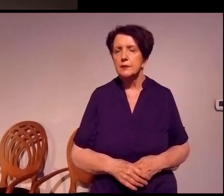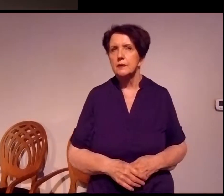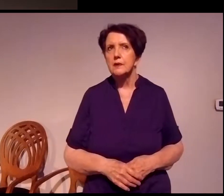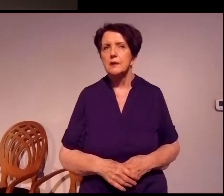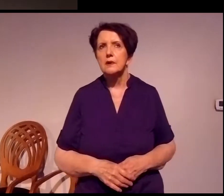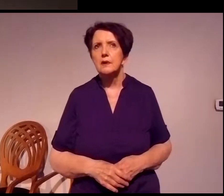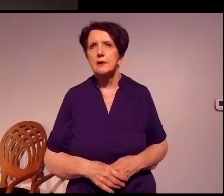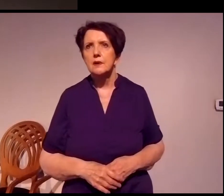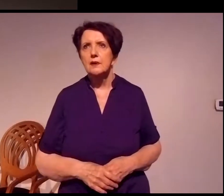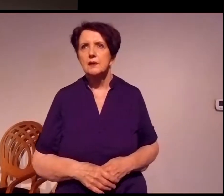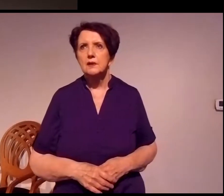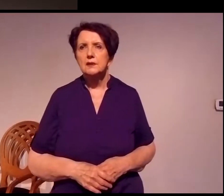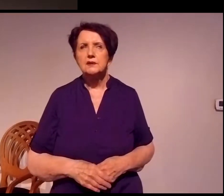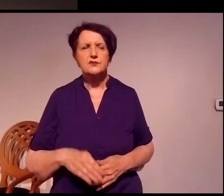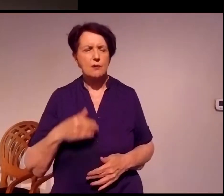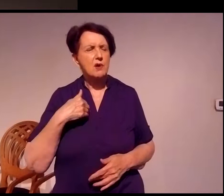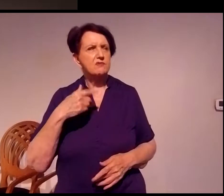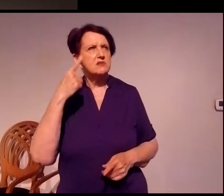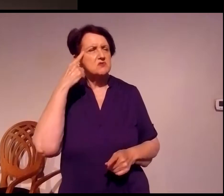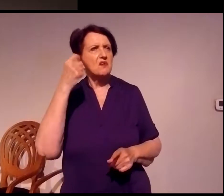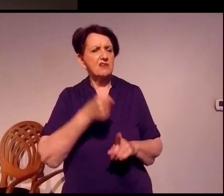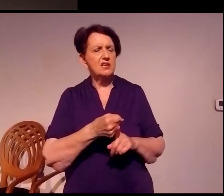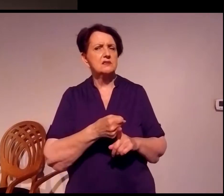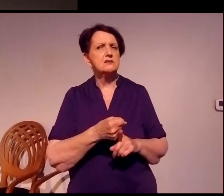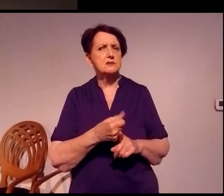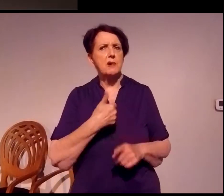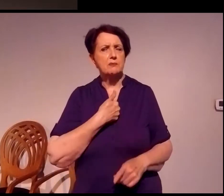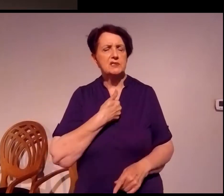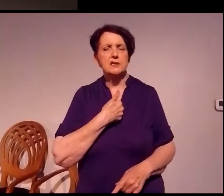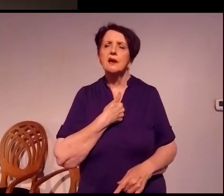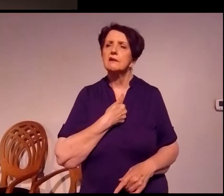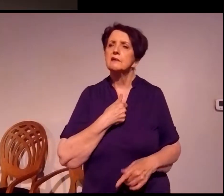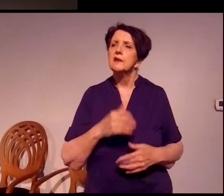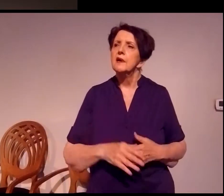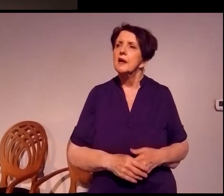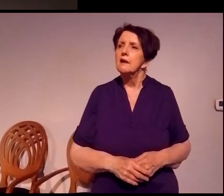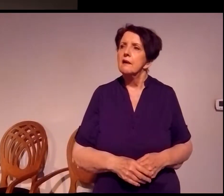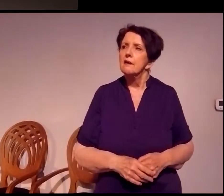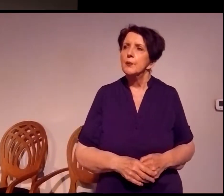I'm having these revelations about myself, and